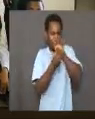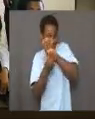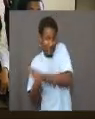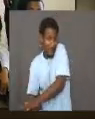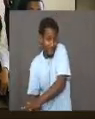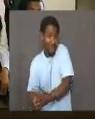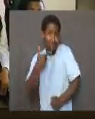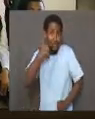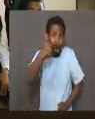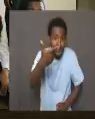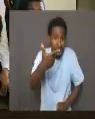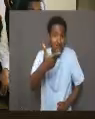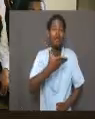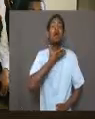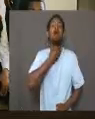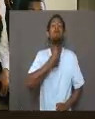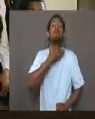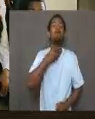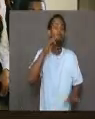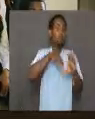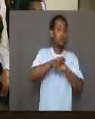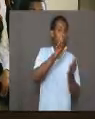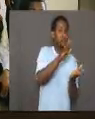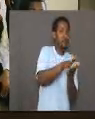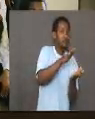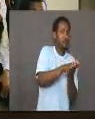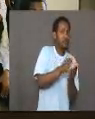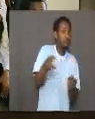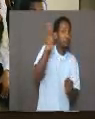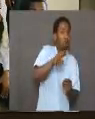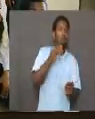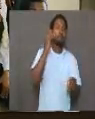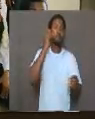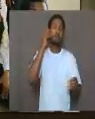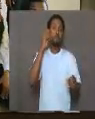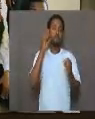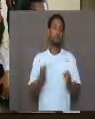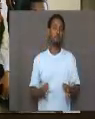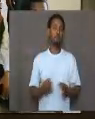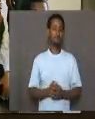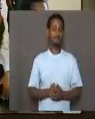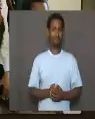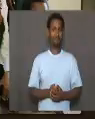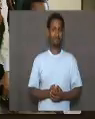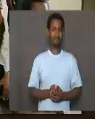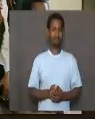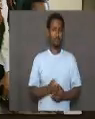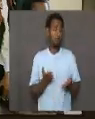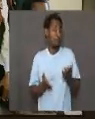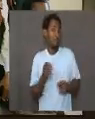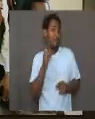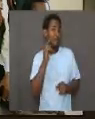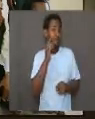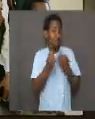to speak Amharic in schools or in court, regardless of whether